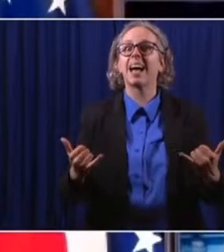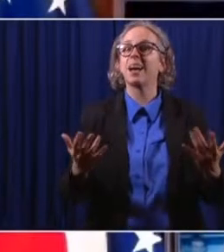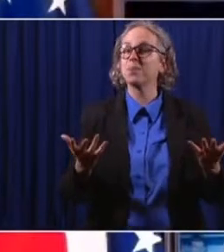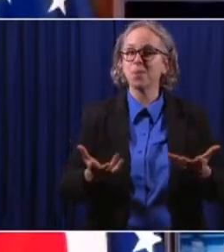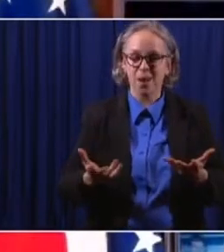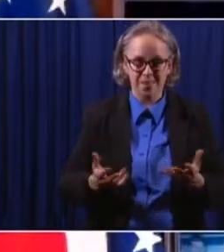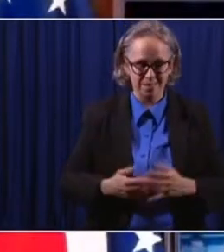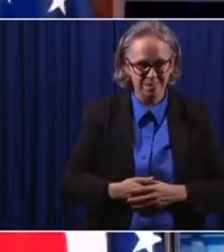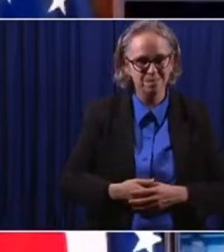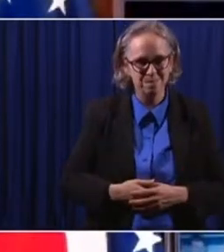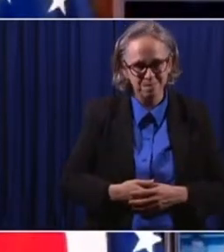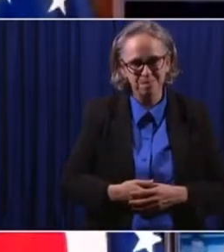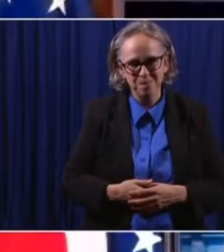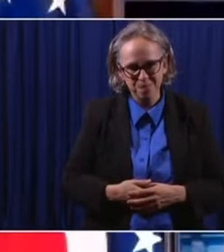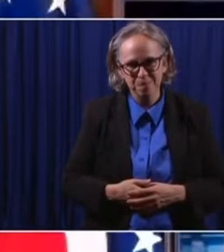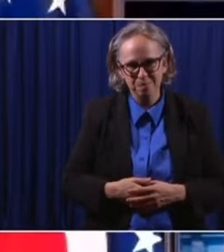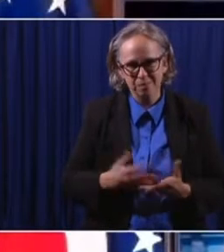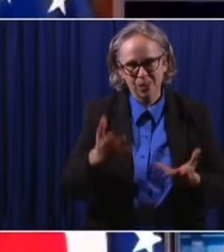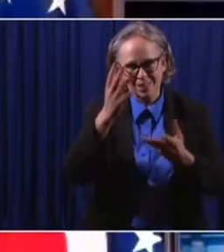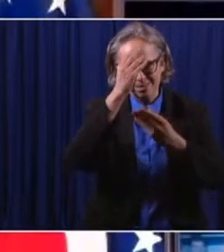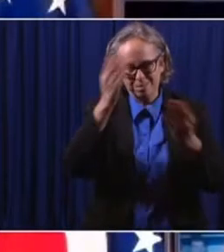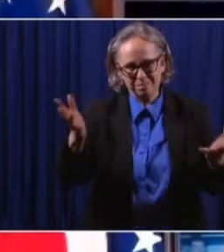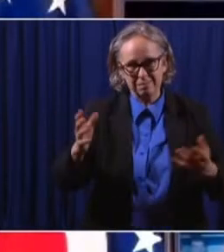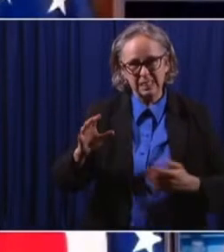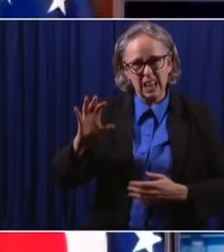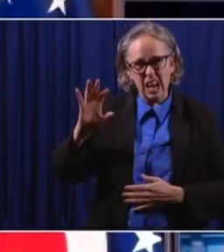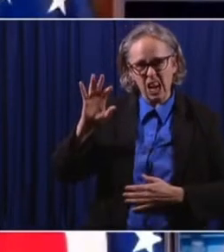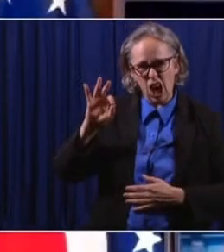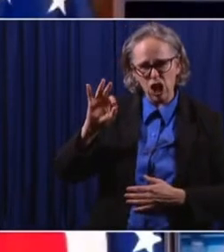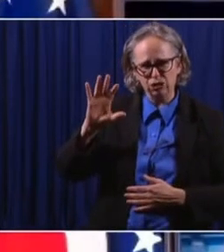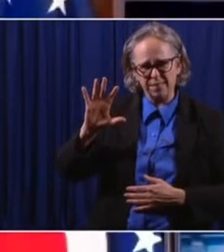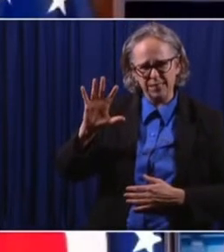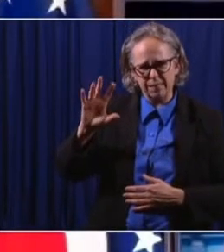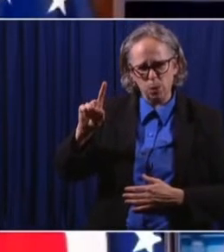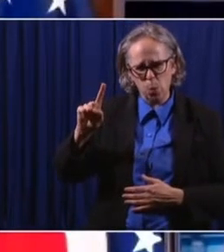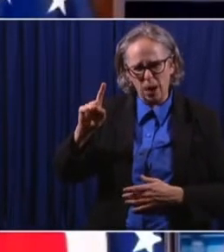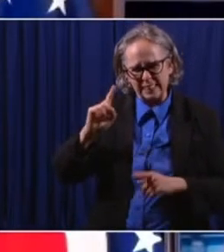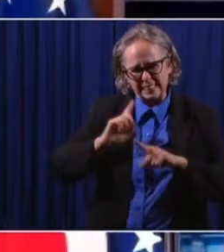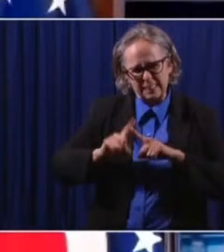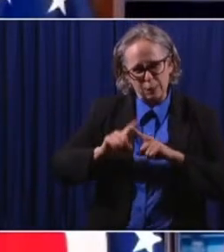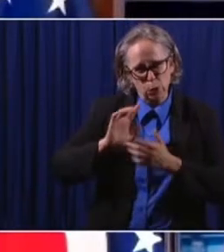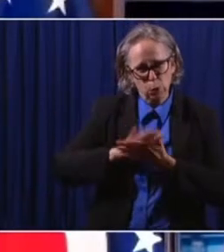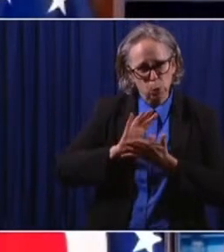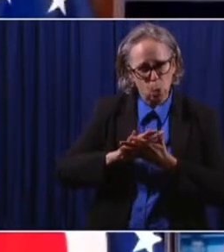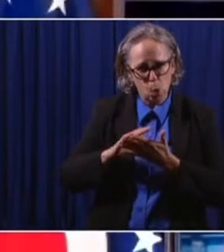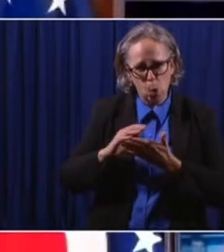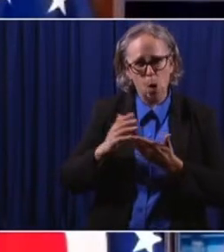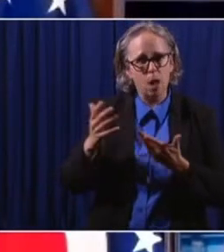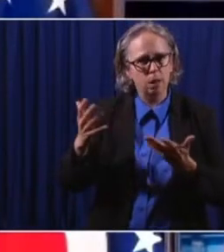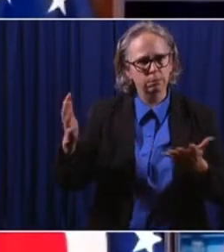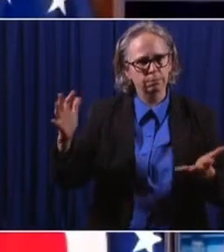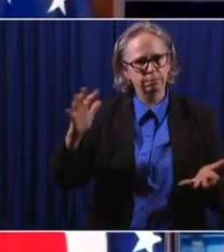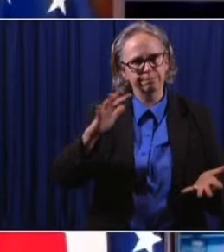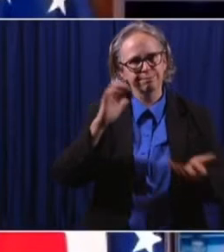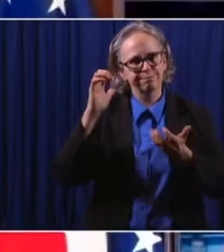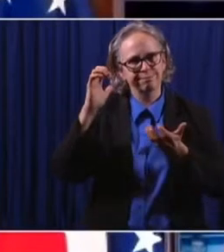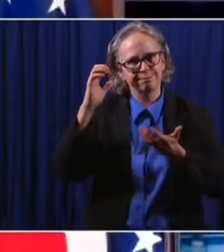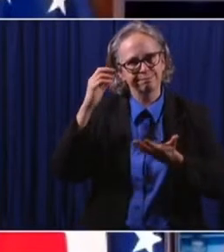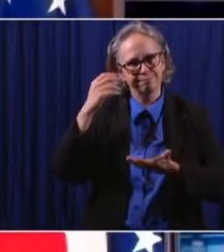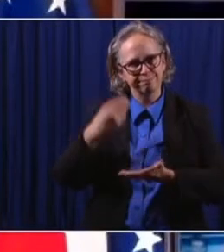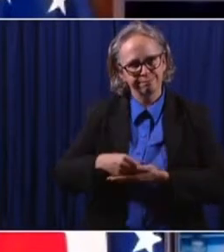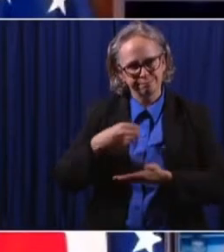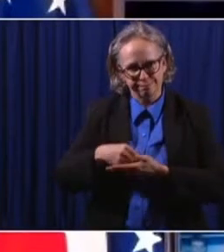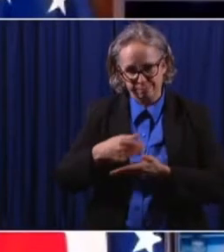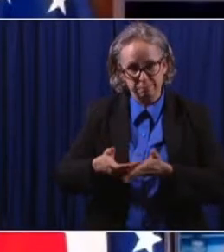We'll be informing 951 schools, school facilities that their grant requests have